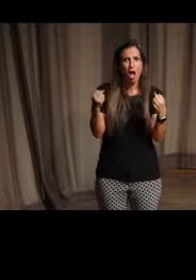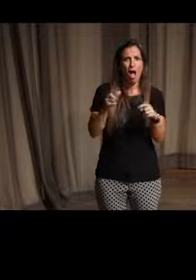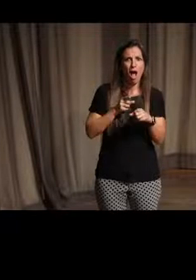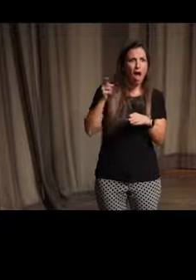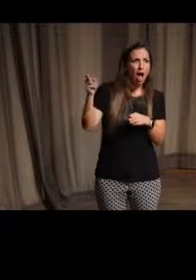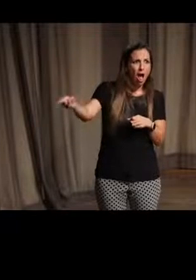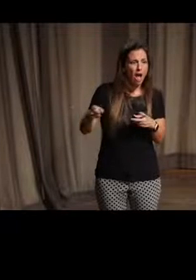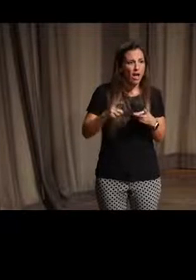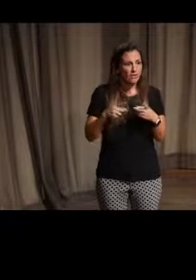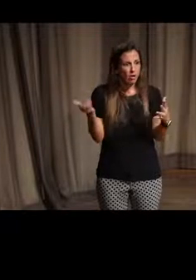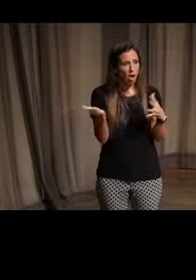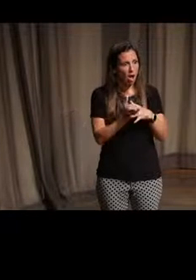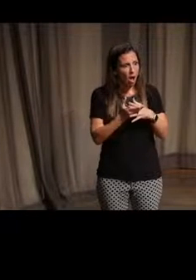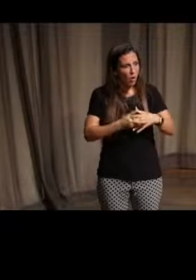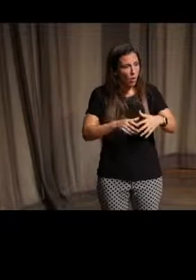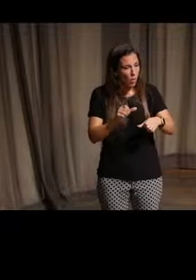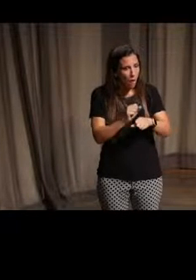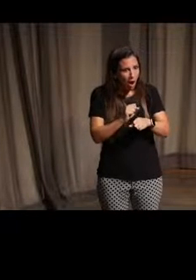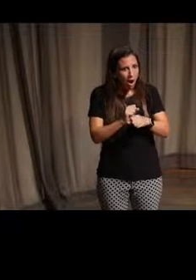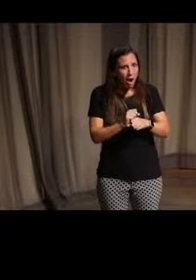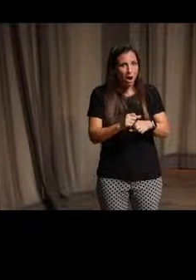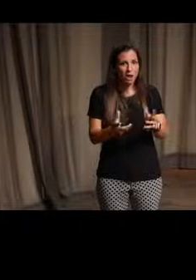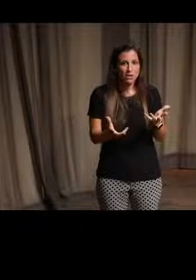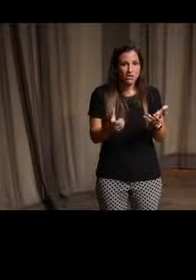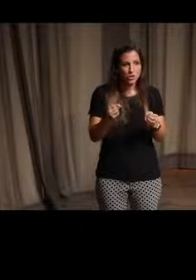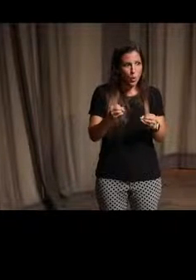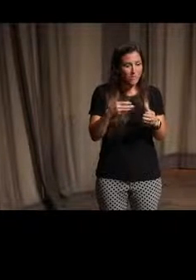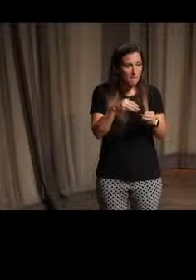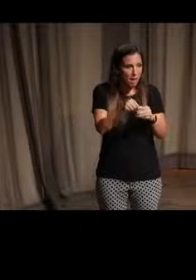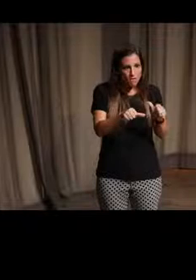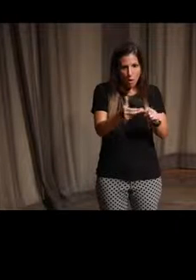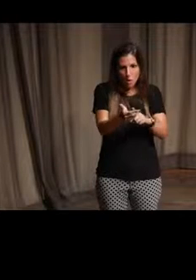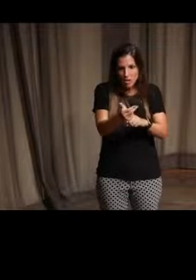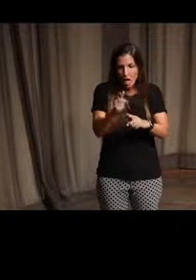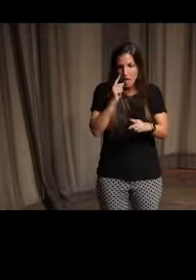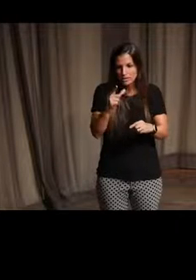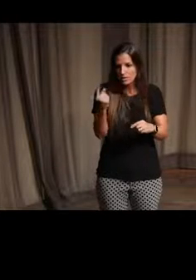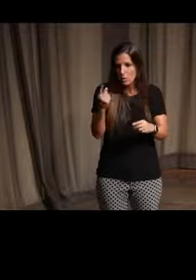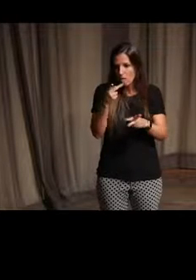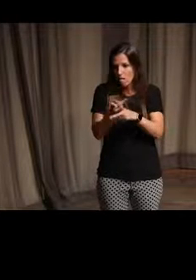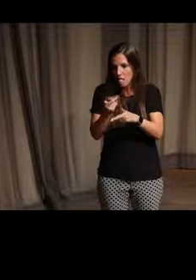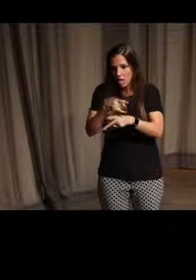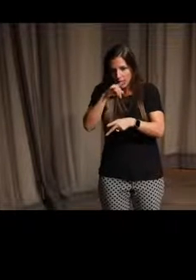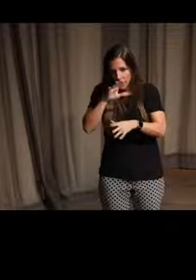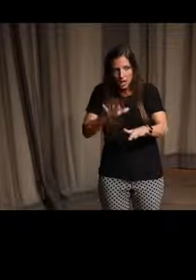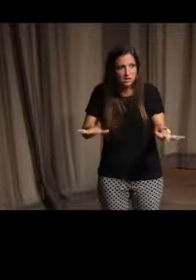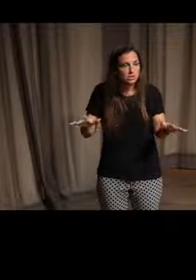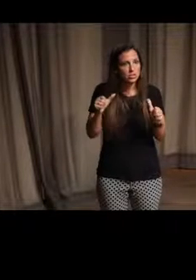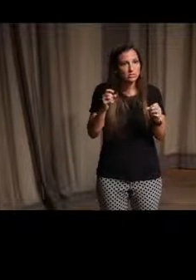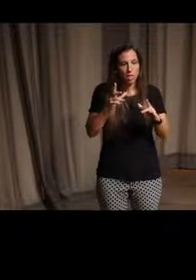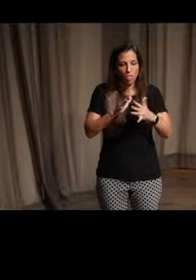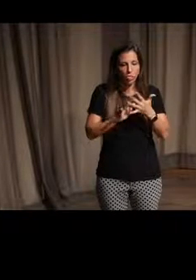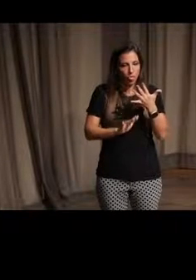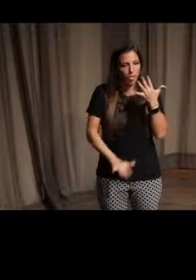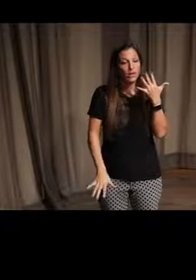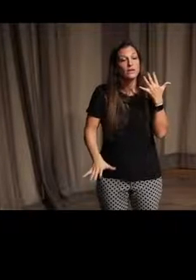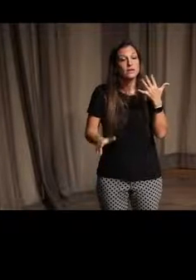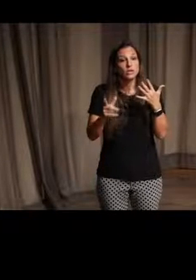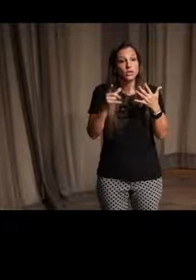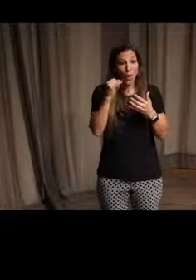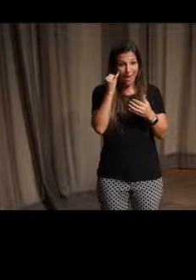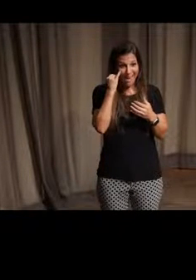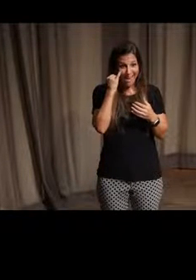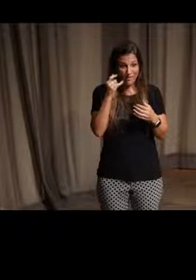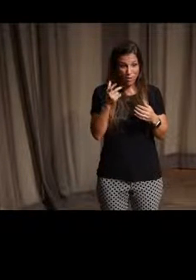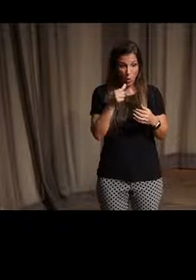have to take off time from work, they'll have to pay for hotels, they'll have to get childcare, et cetera. And then also, if you force